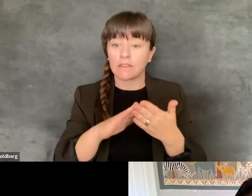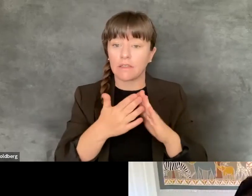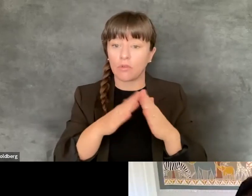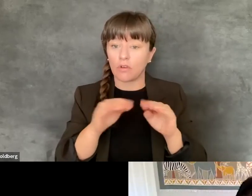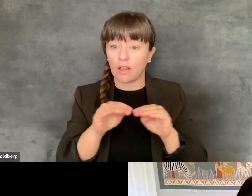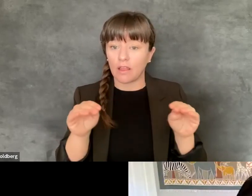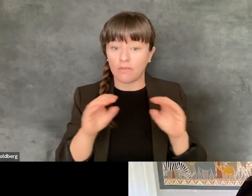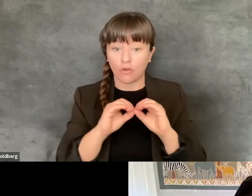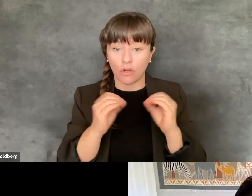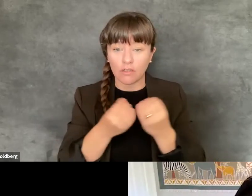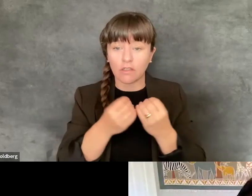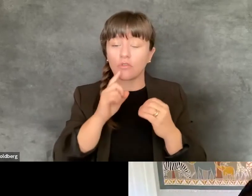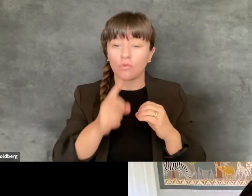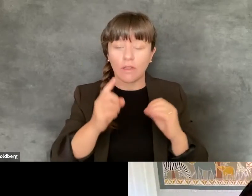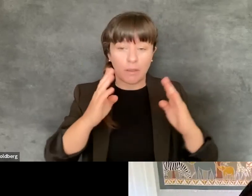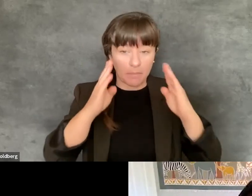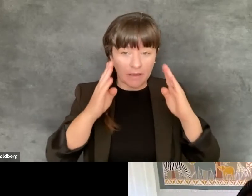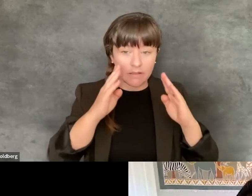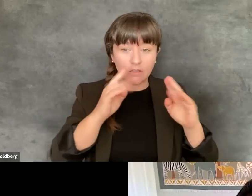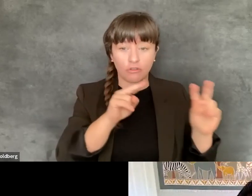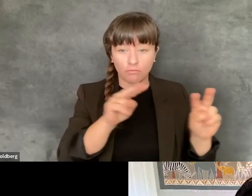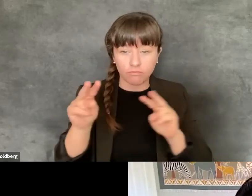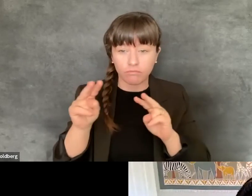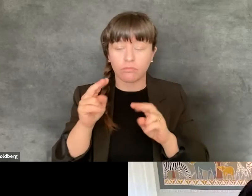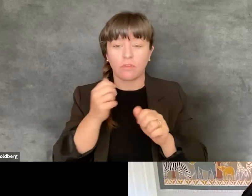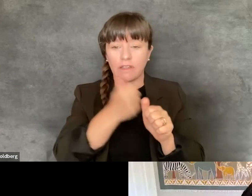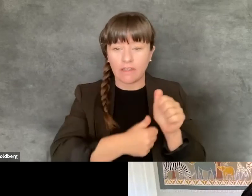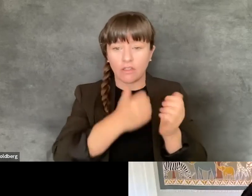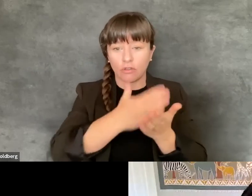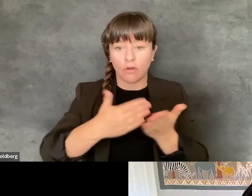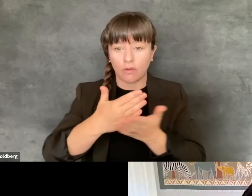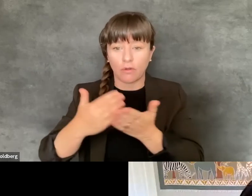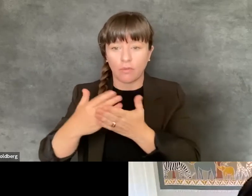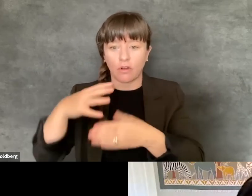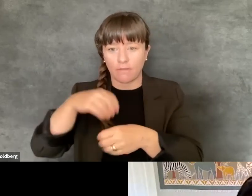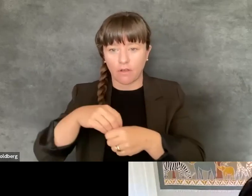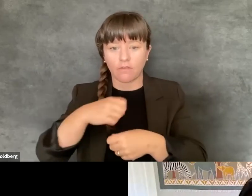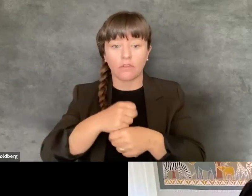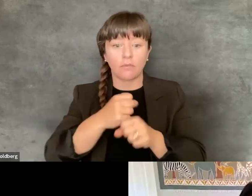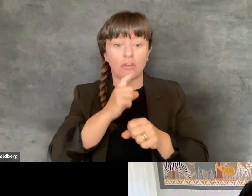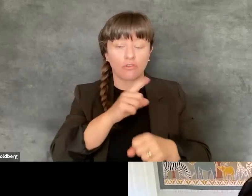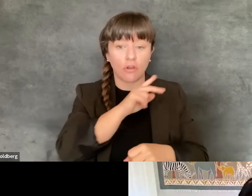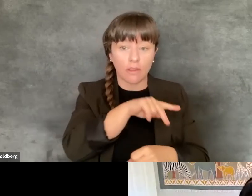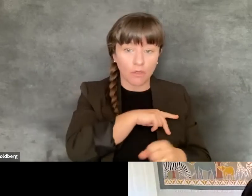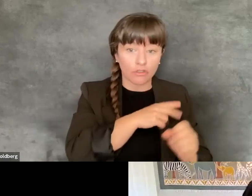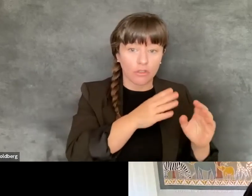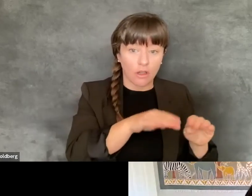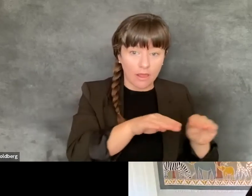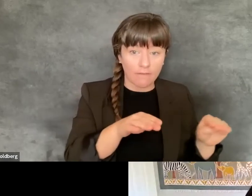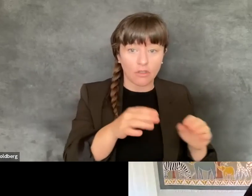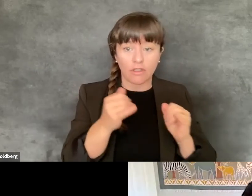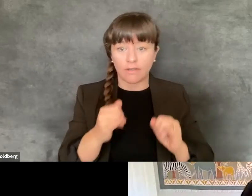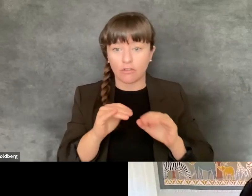organizations, paying attention to all those and ensuring that at the personal level, which is at the individual level, mental